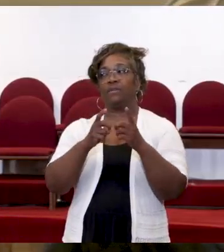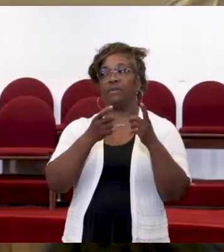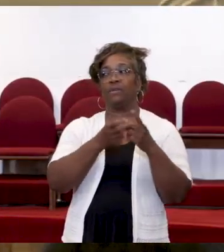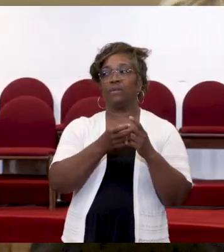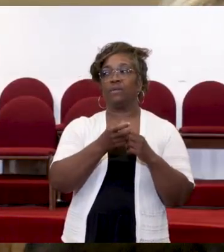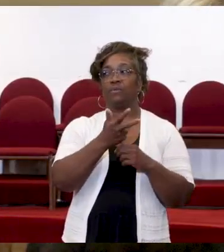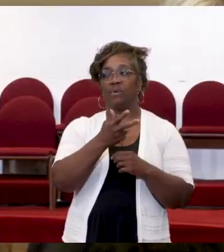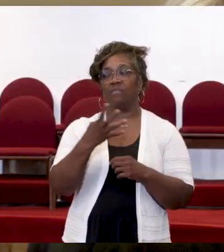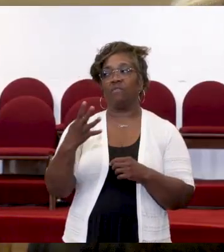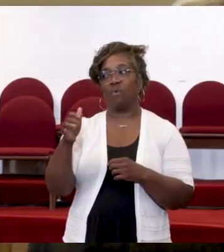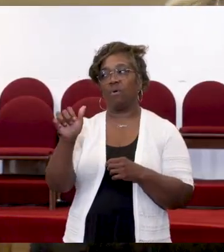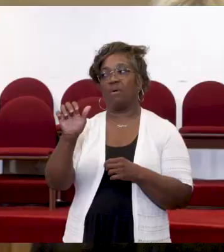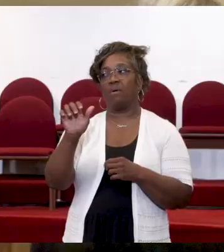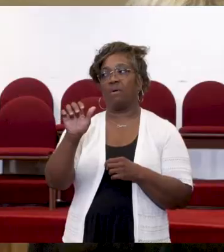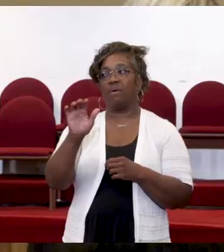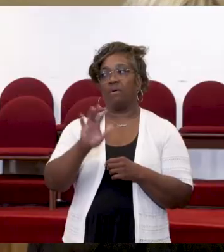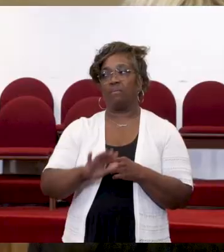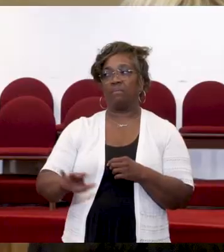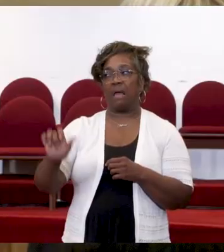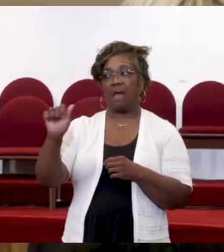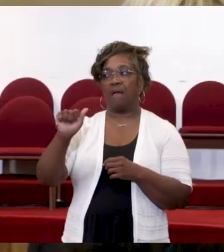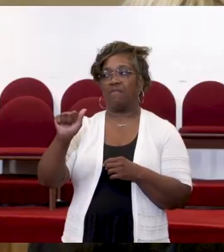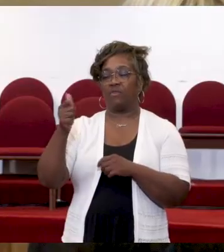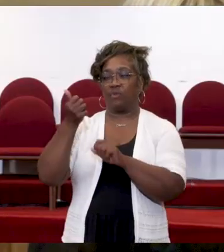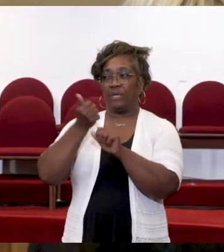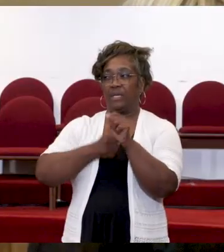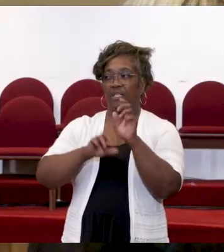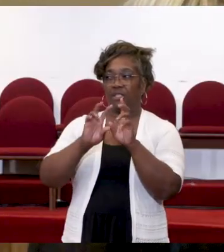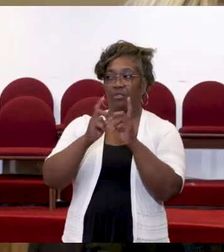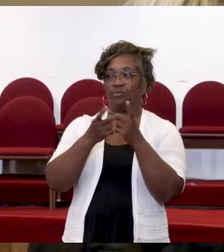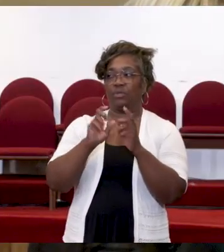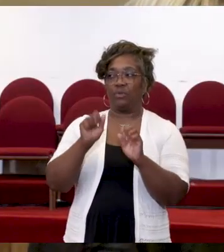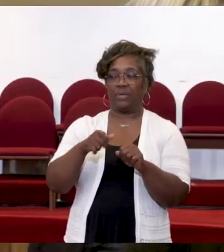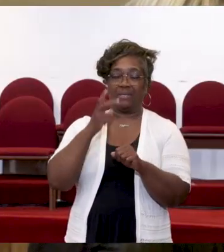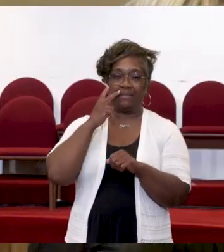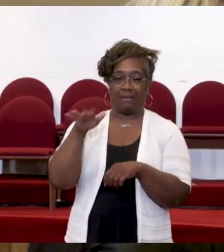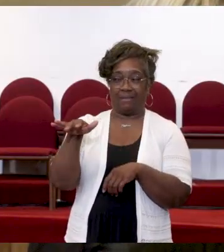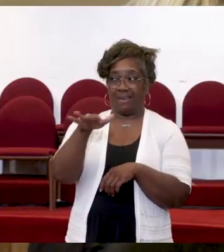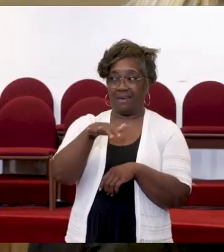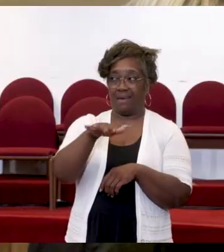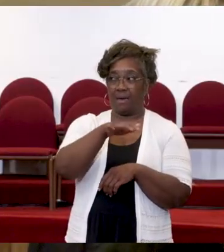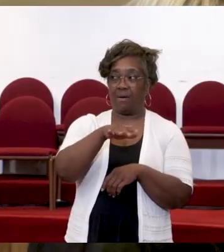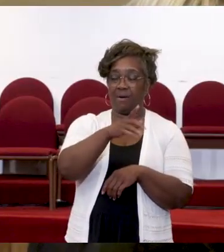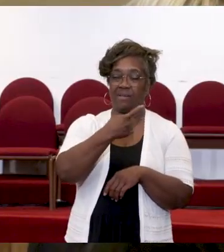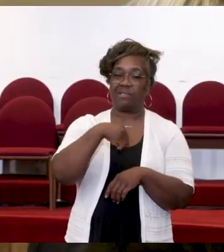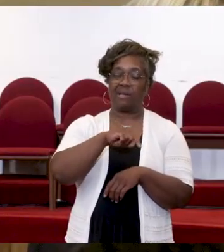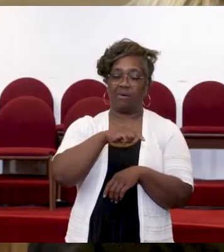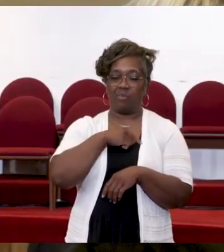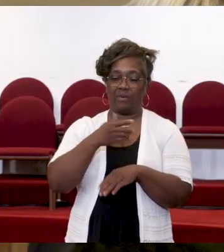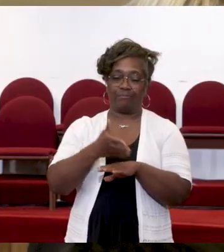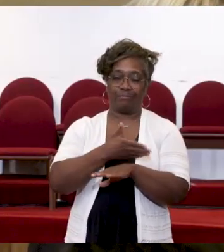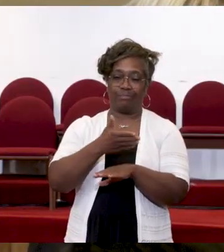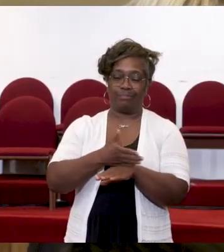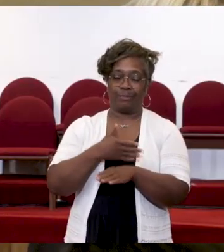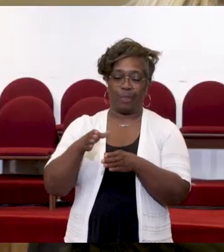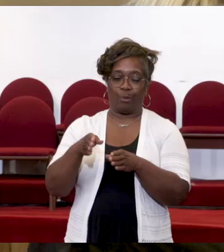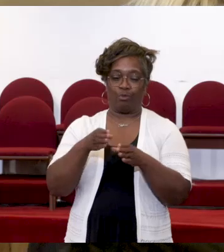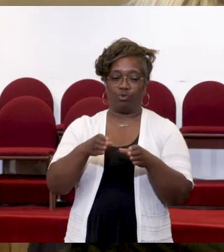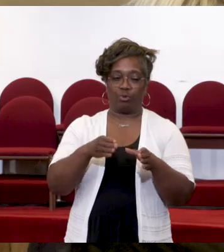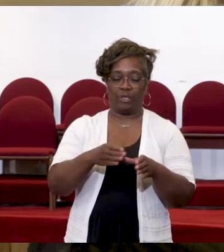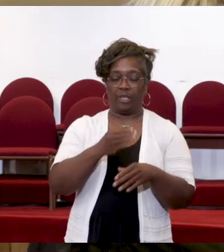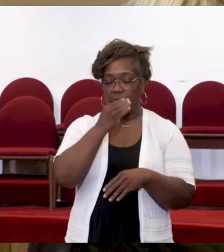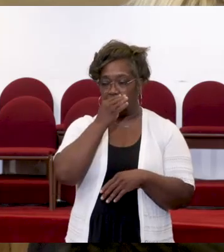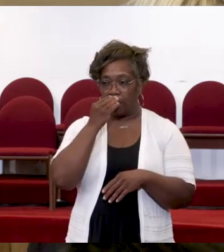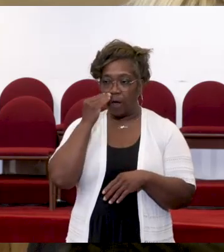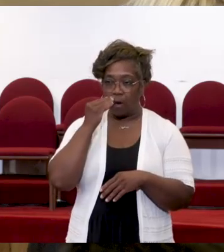on average per district. But you can see the areas where we've redone the streetscapes and the effect that it has